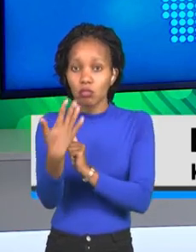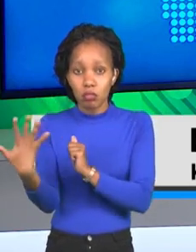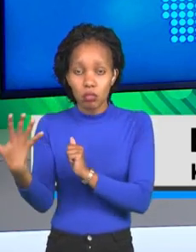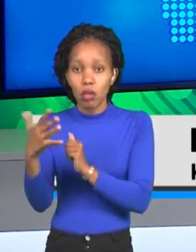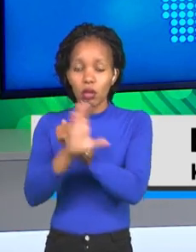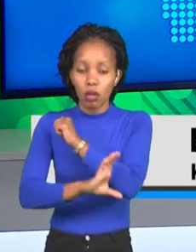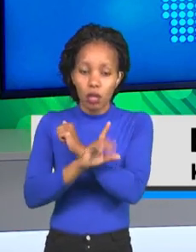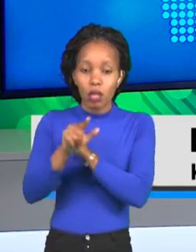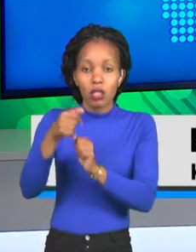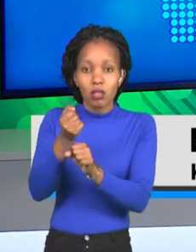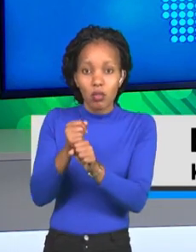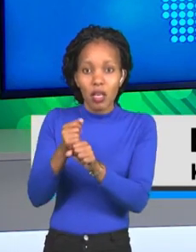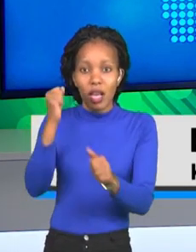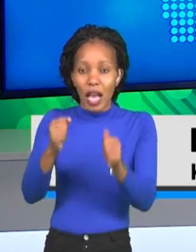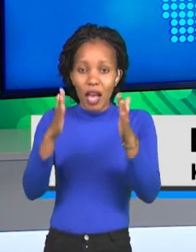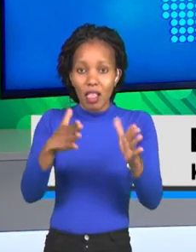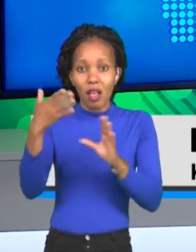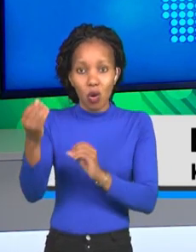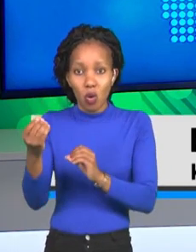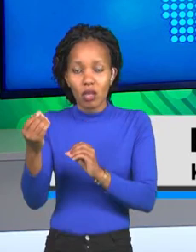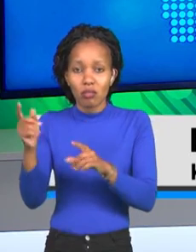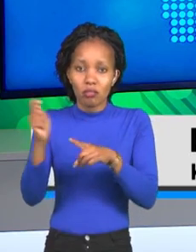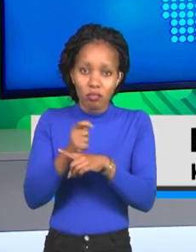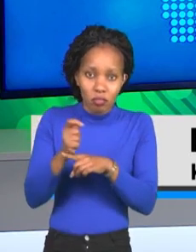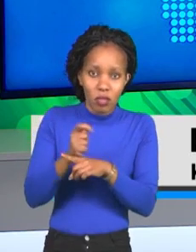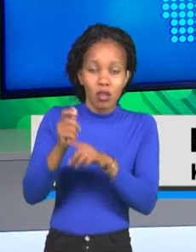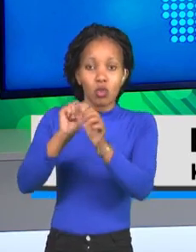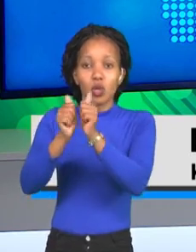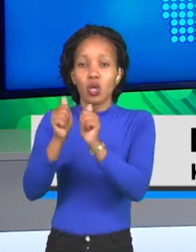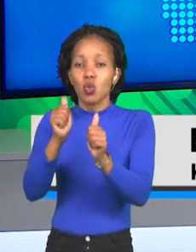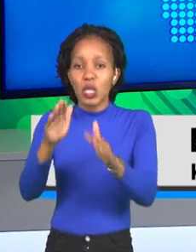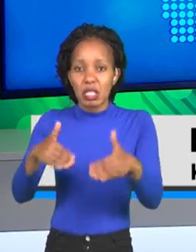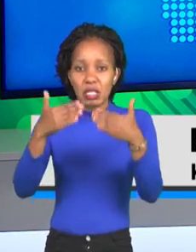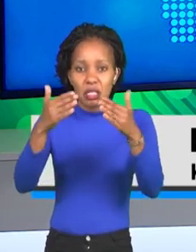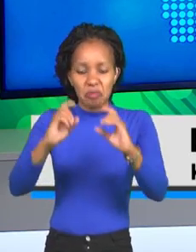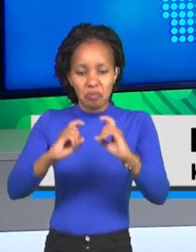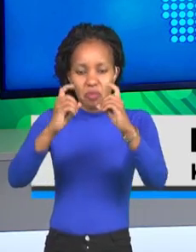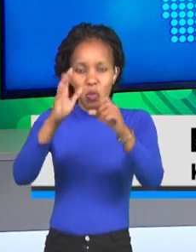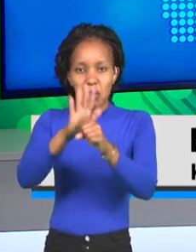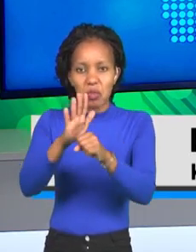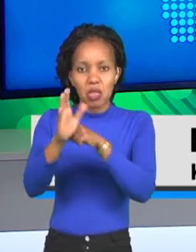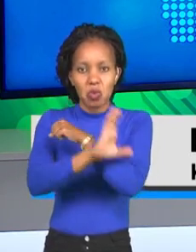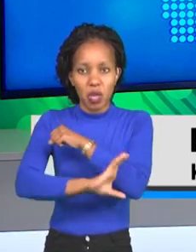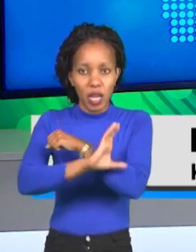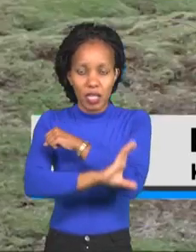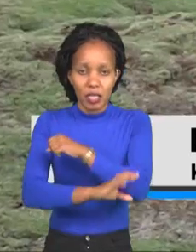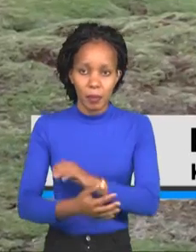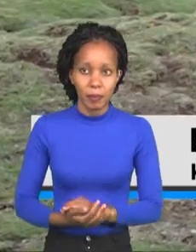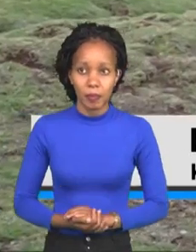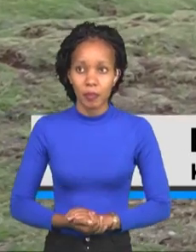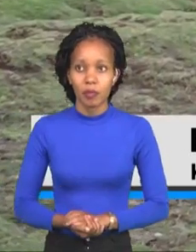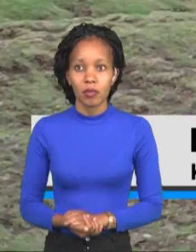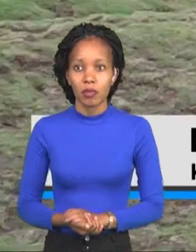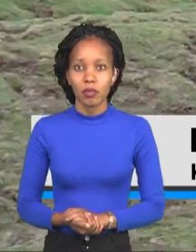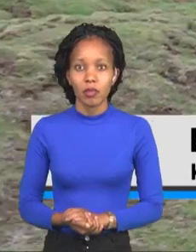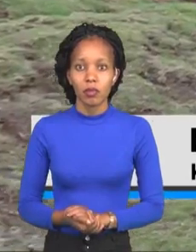country. This has led to athletes going to great lengths to train for the sport that has brought so much glory to the country.